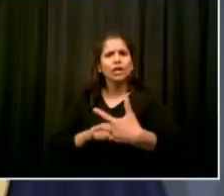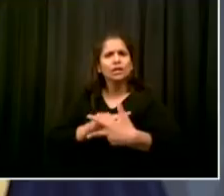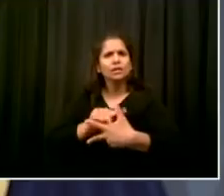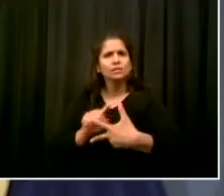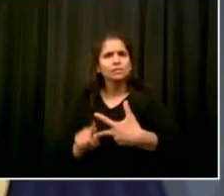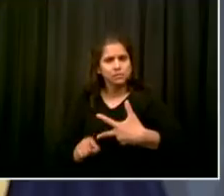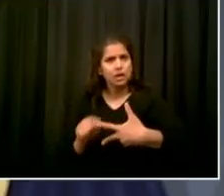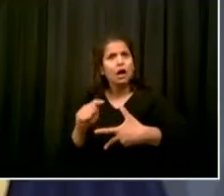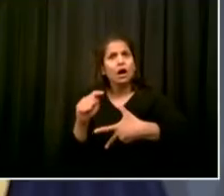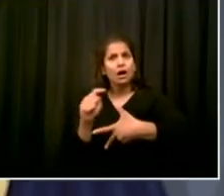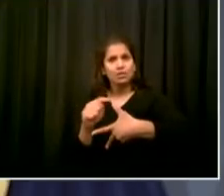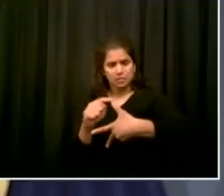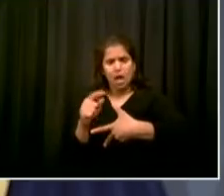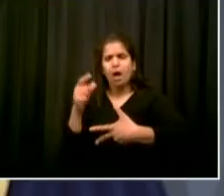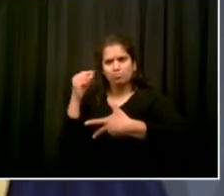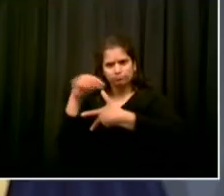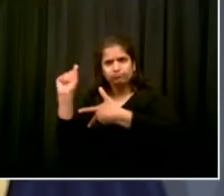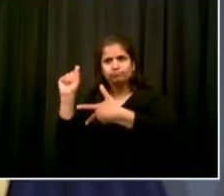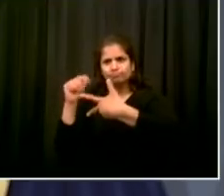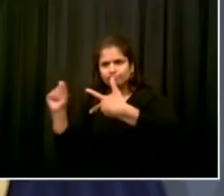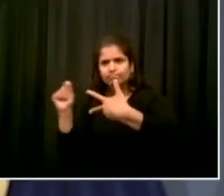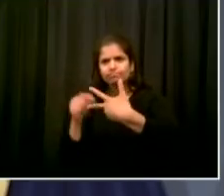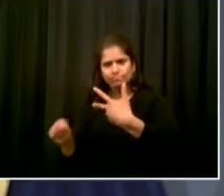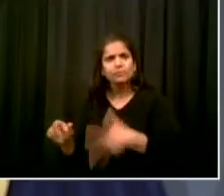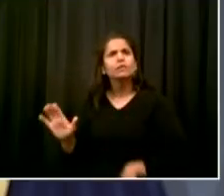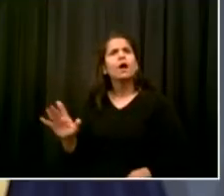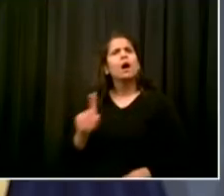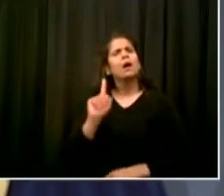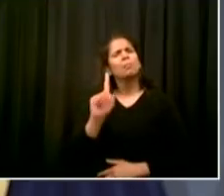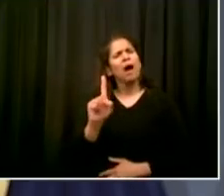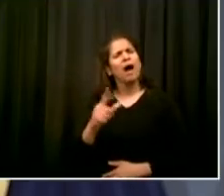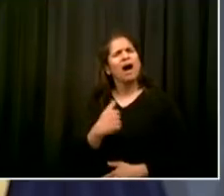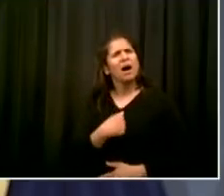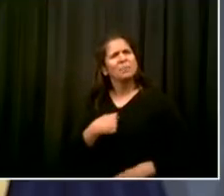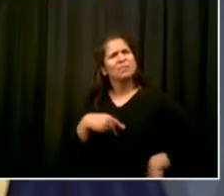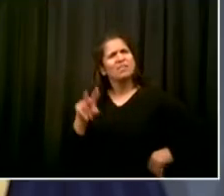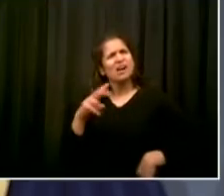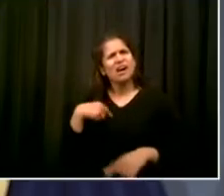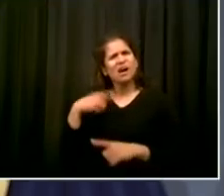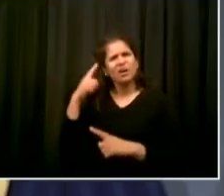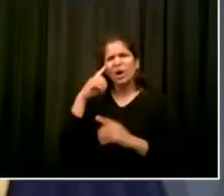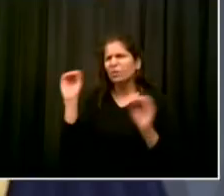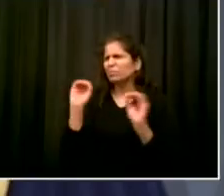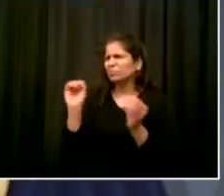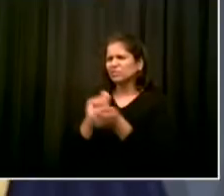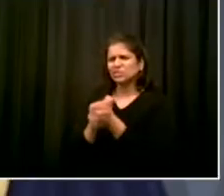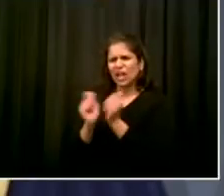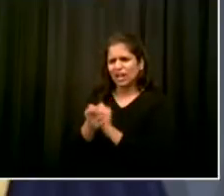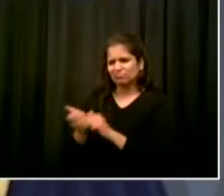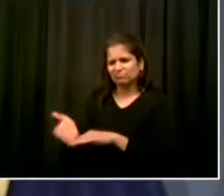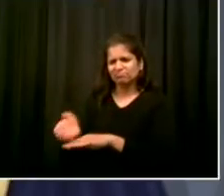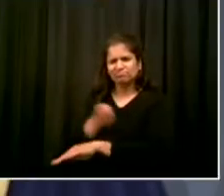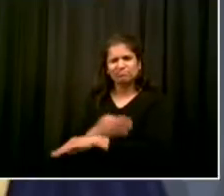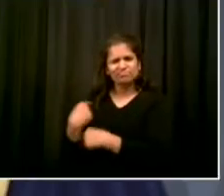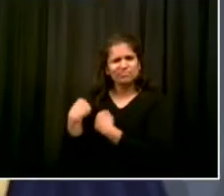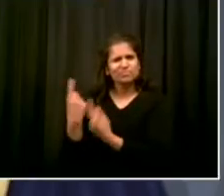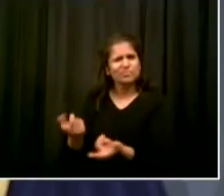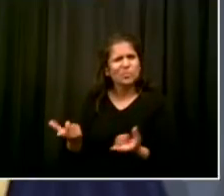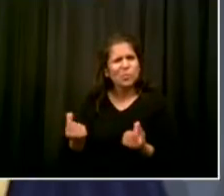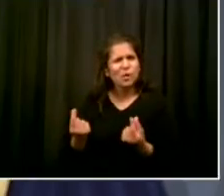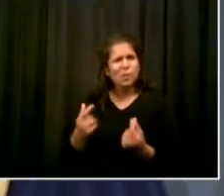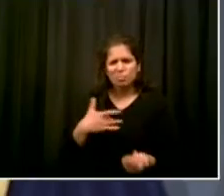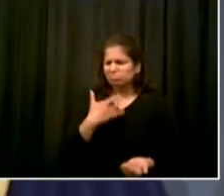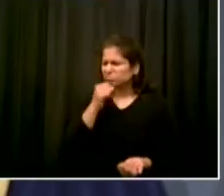from your office. So I'm trying to understand, how are they already moving the discipline